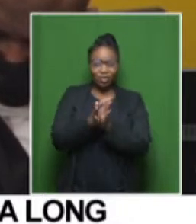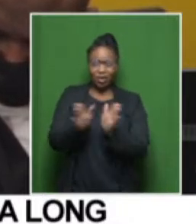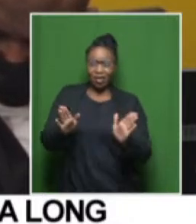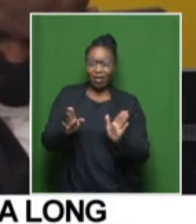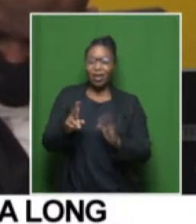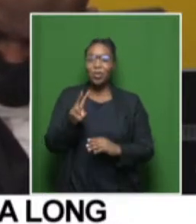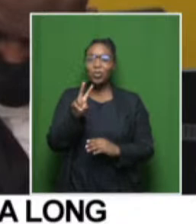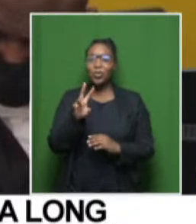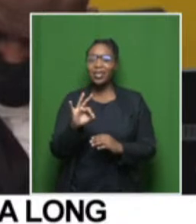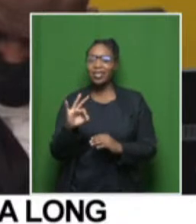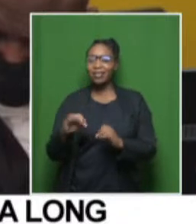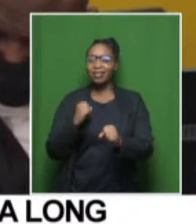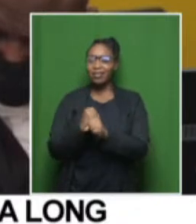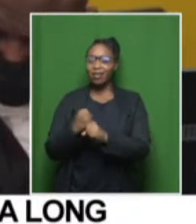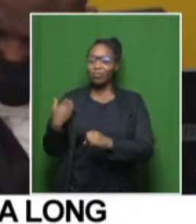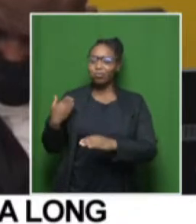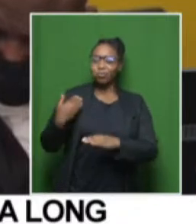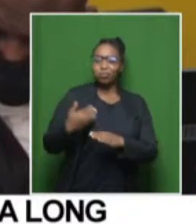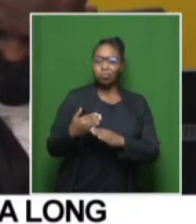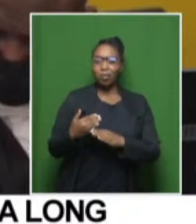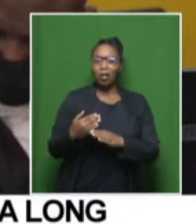this year, Dondo.